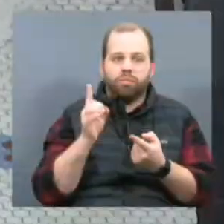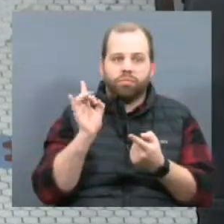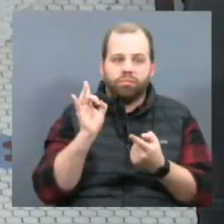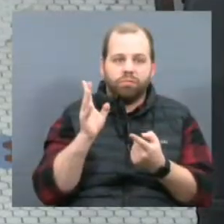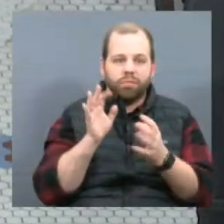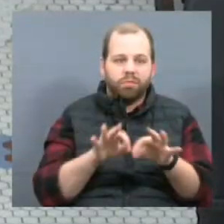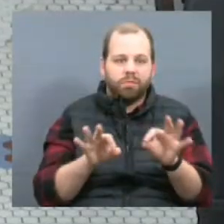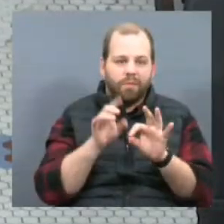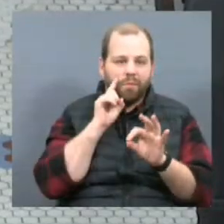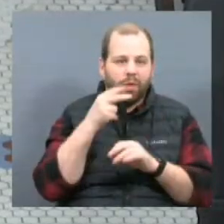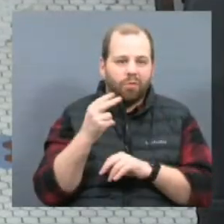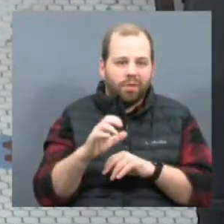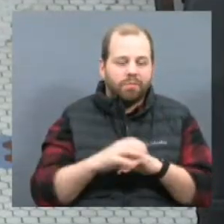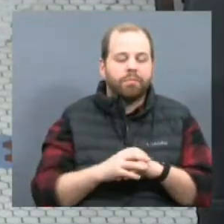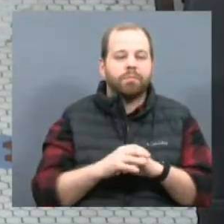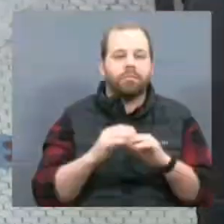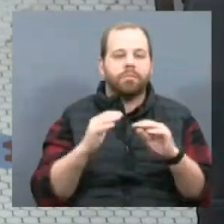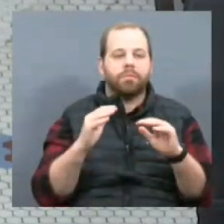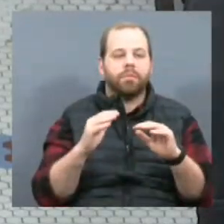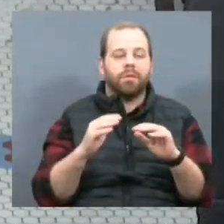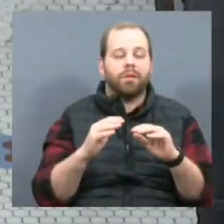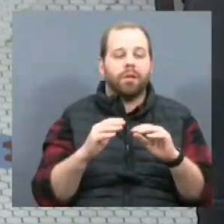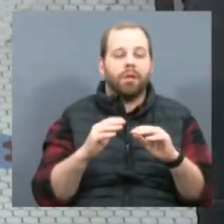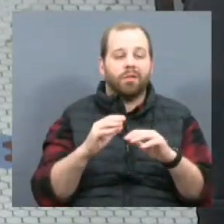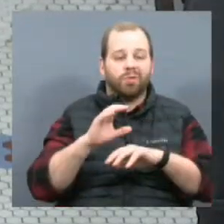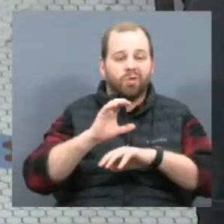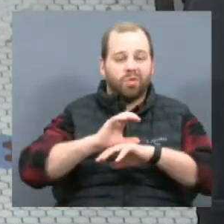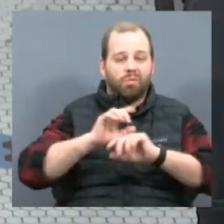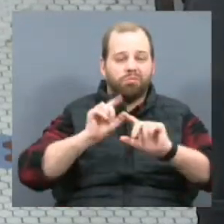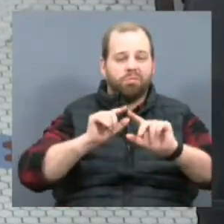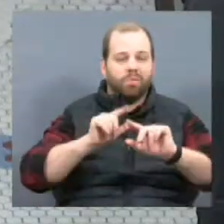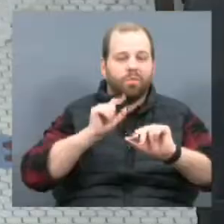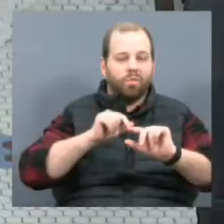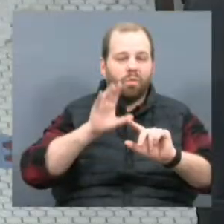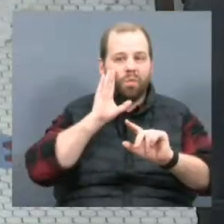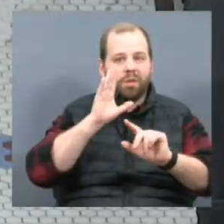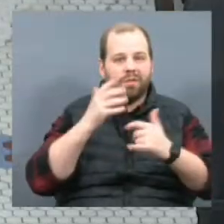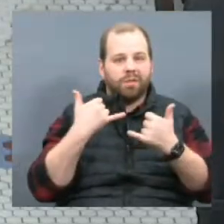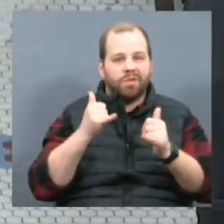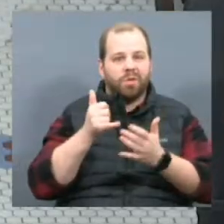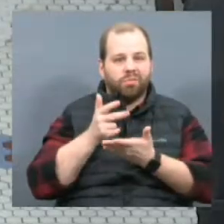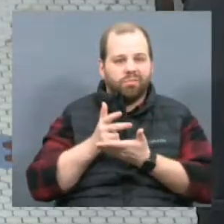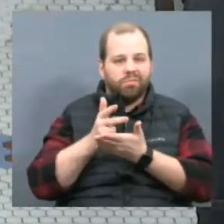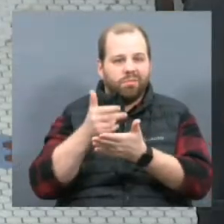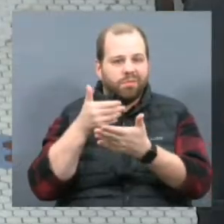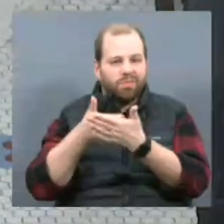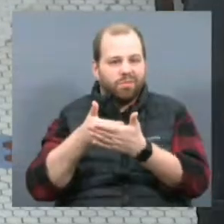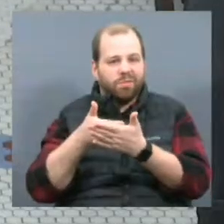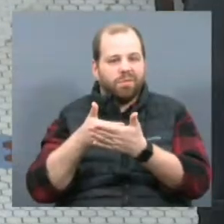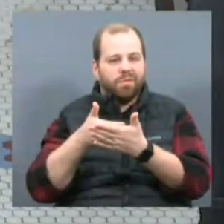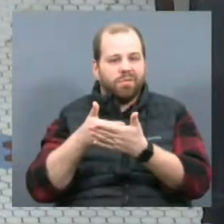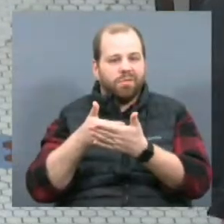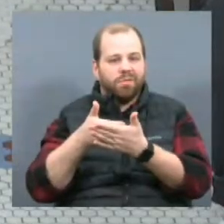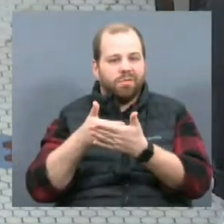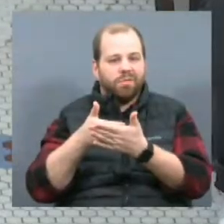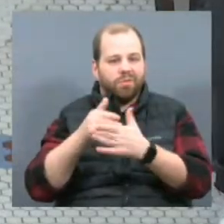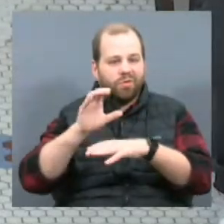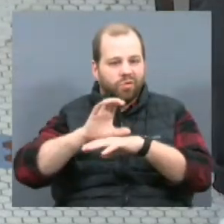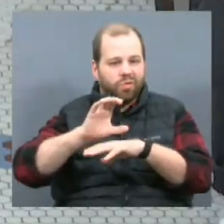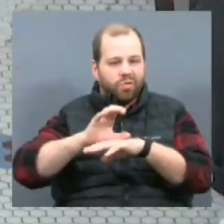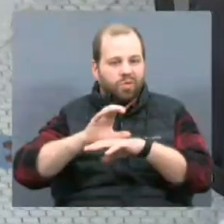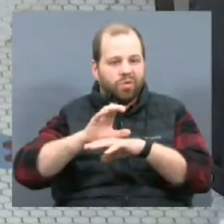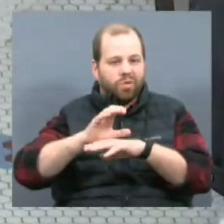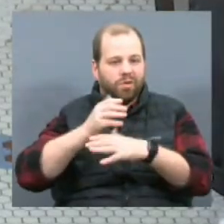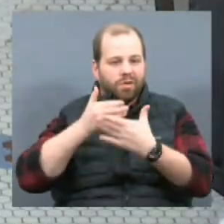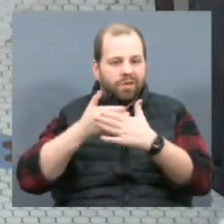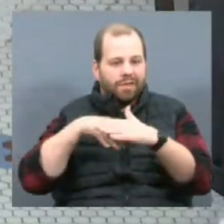Hillcrest. Furthermore, parishioners will likely continue to still seek on-street parking closer to the church, closer to the entrance of the